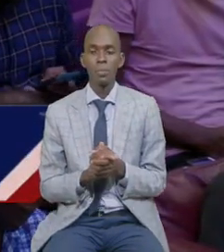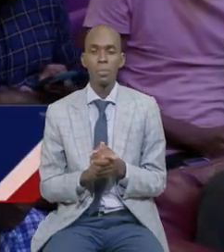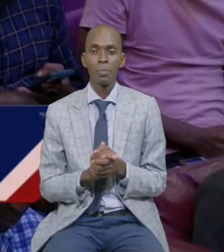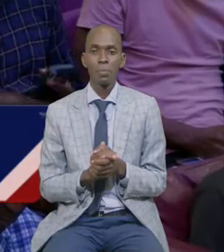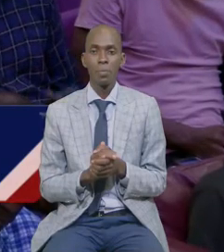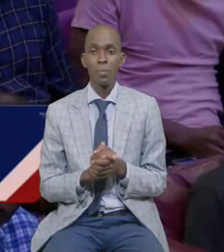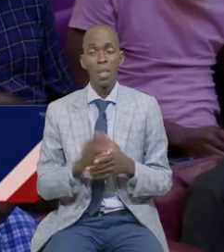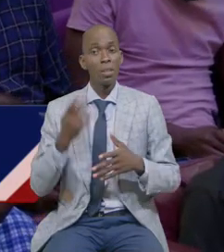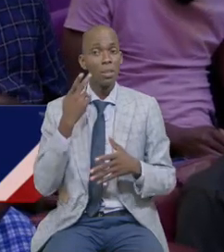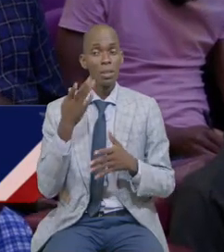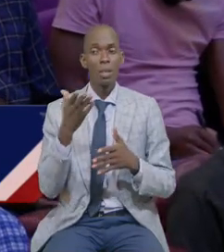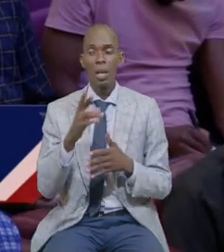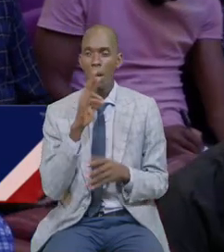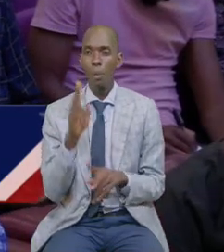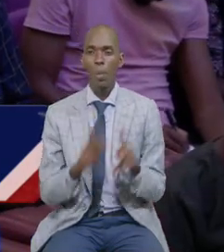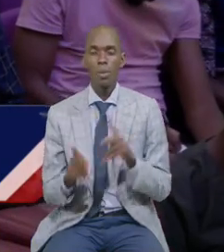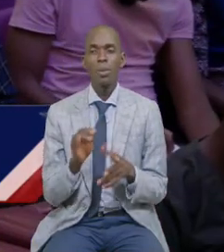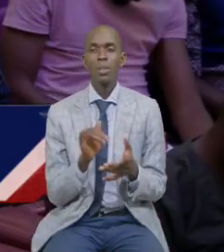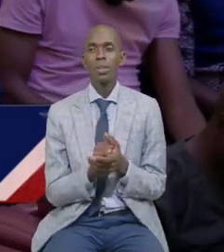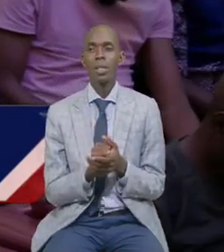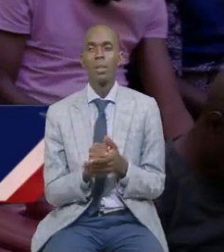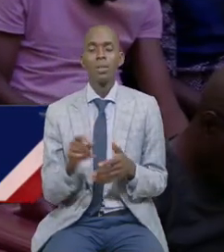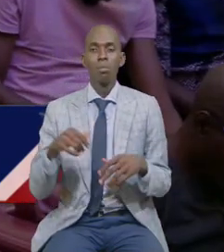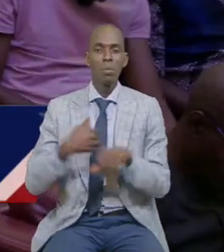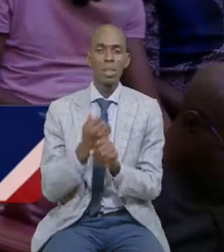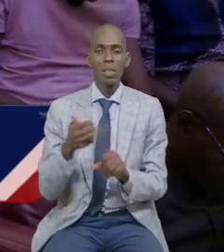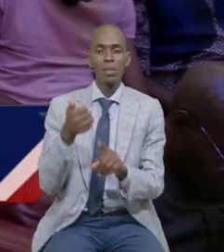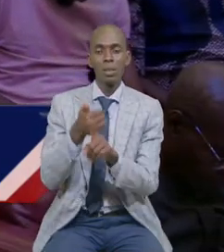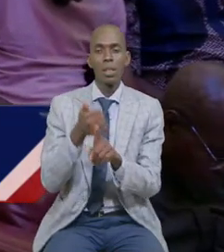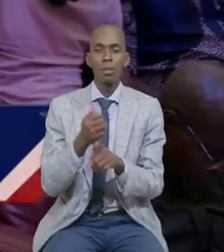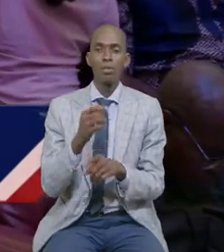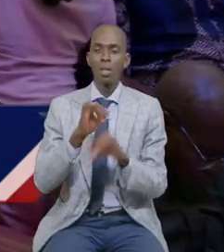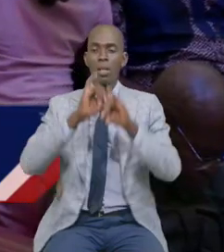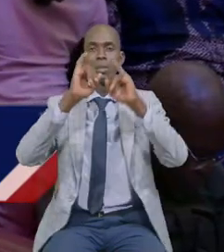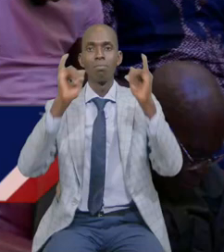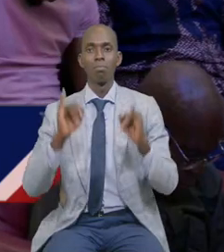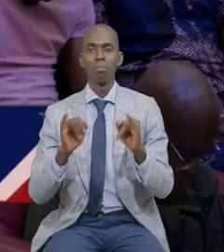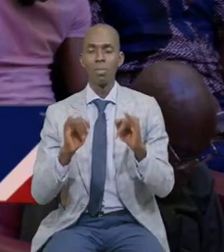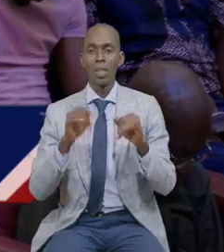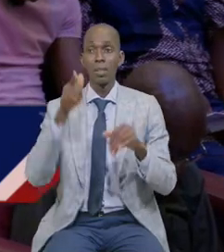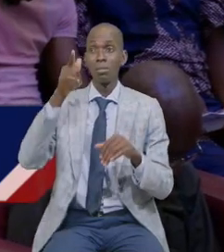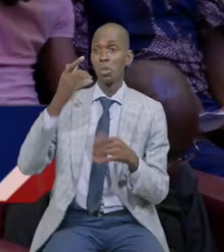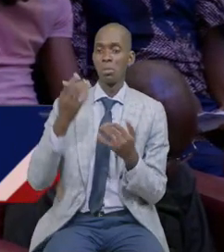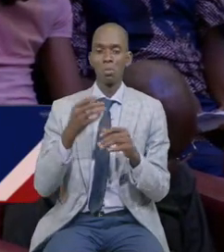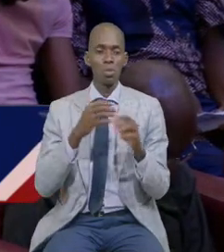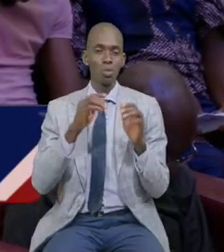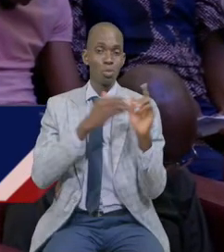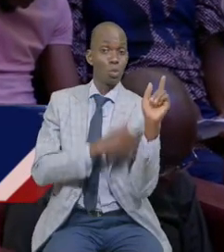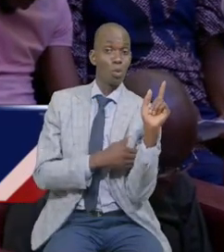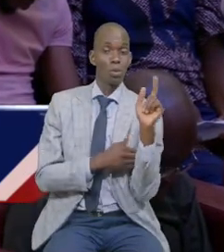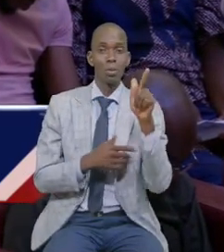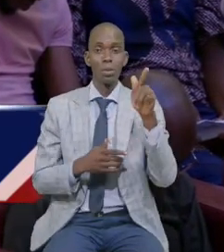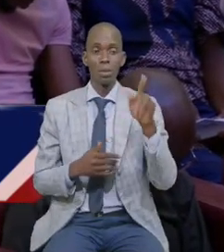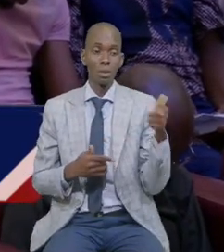tyrant. There are people that think that they make themselves God, and they feel that somebody else's life is in